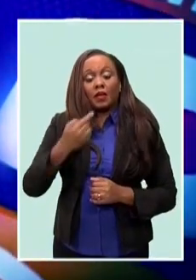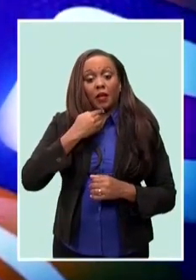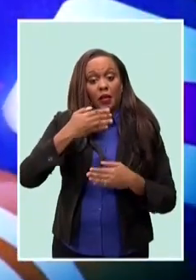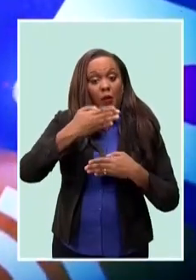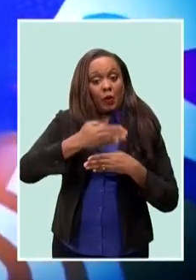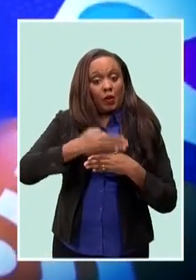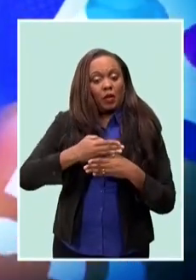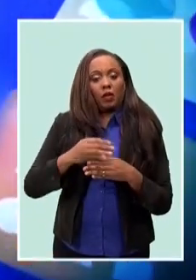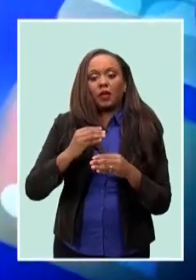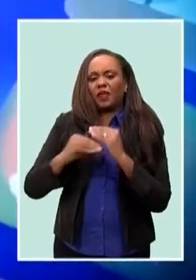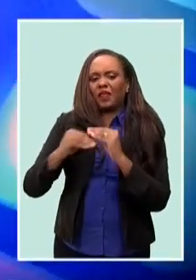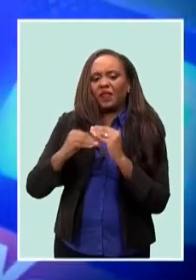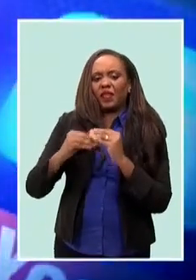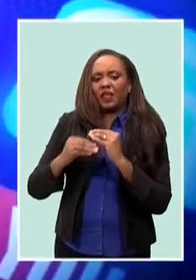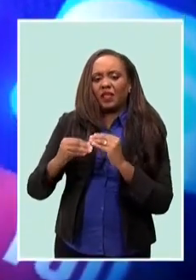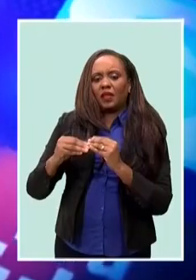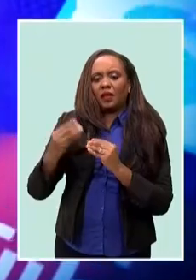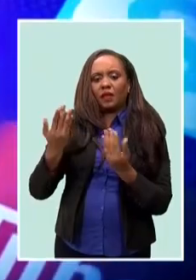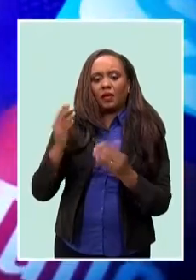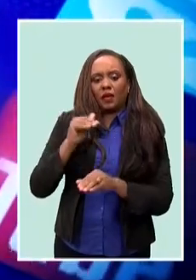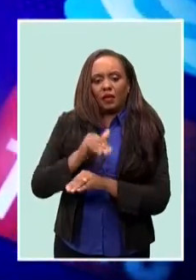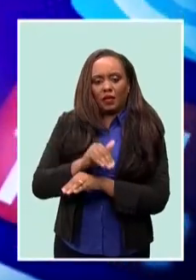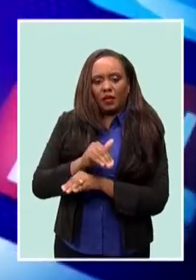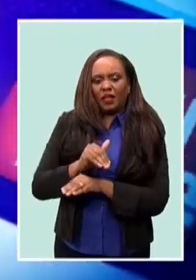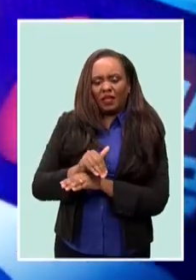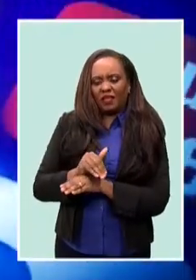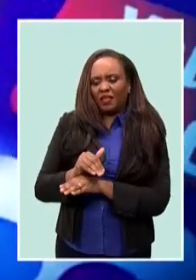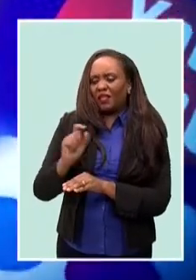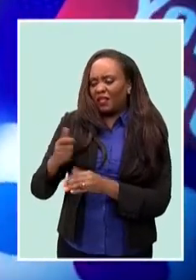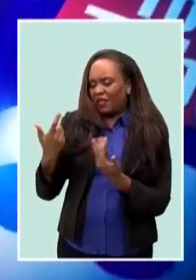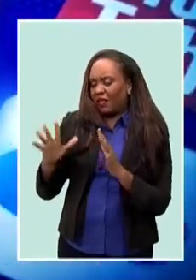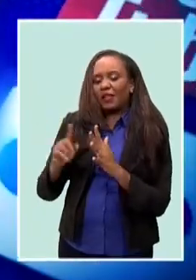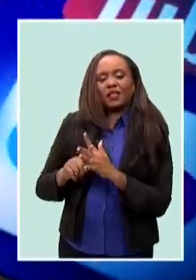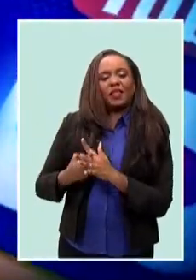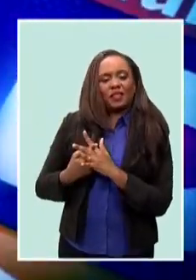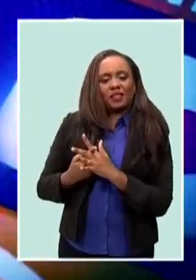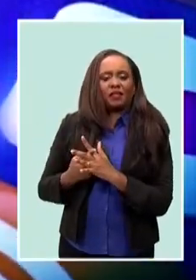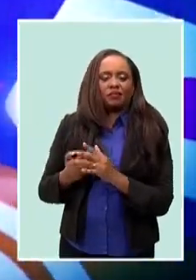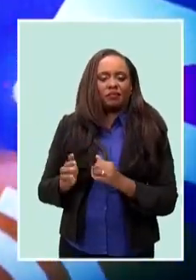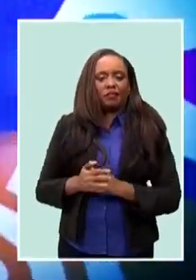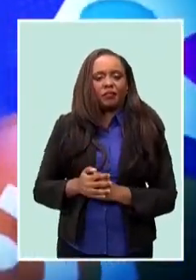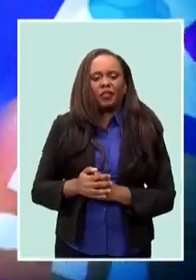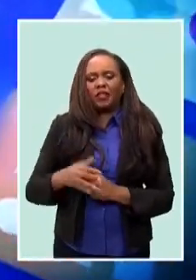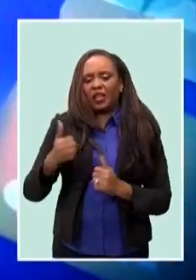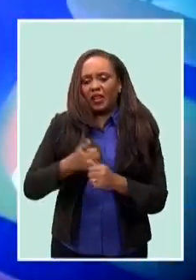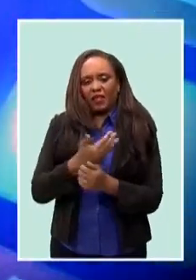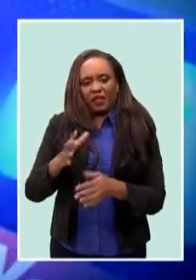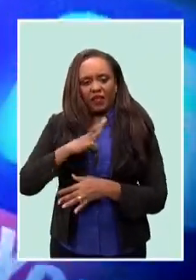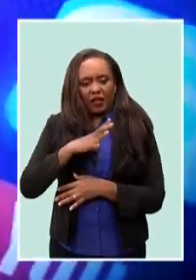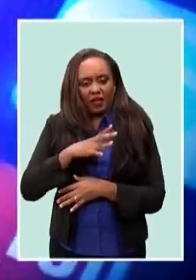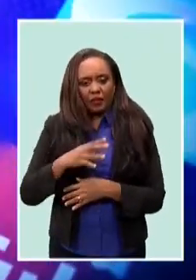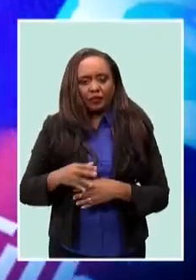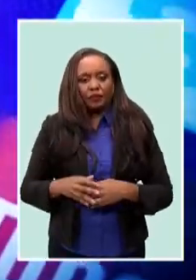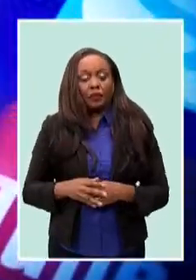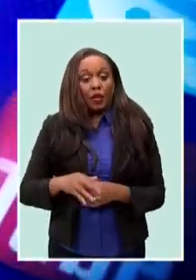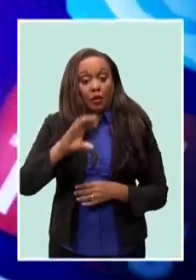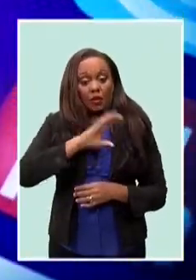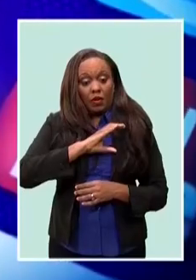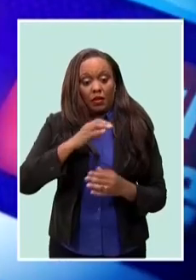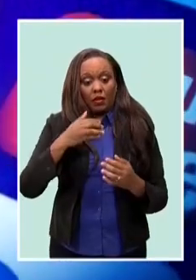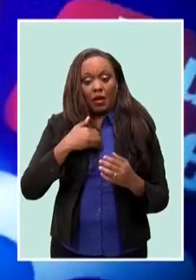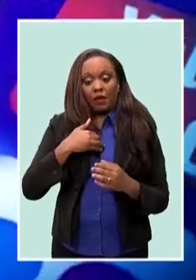the windows should be prepared in time for Mass tonight, which should have started a short while ago. And police, we're hearing, have a suspect